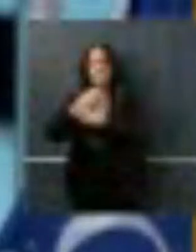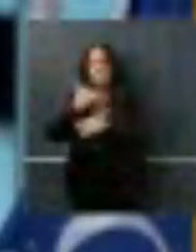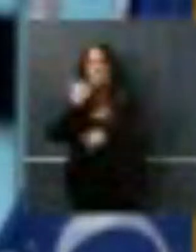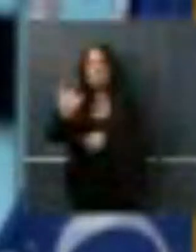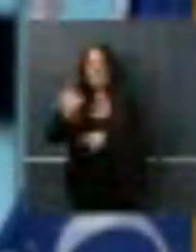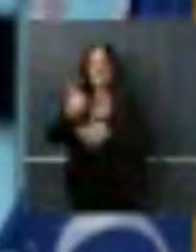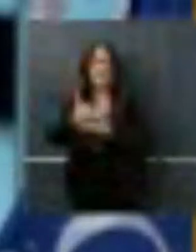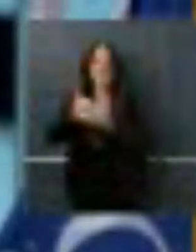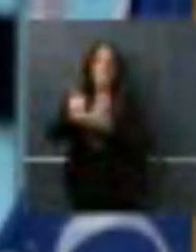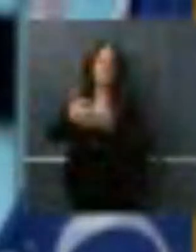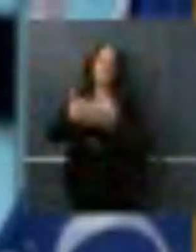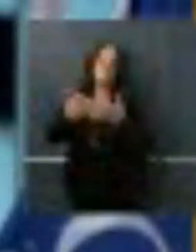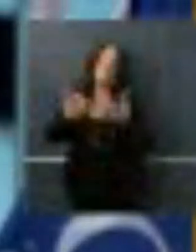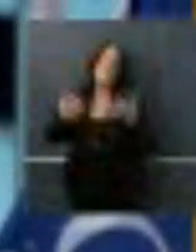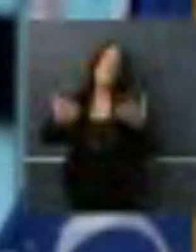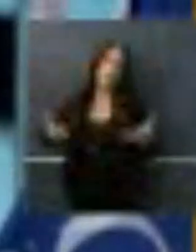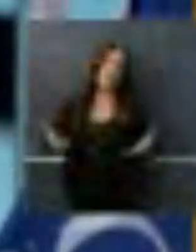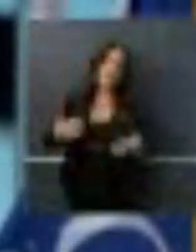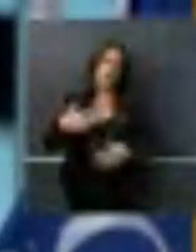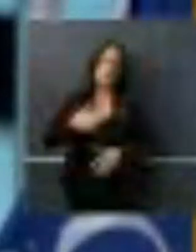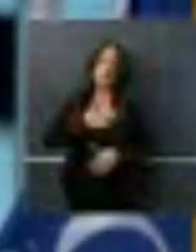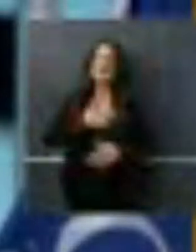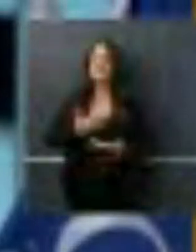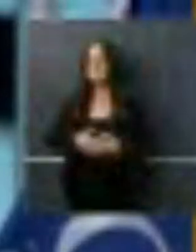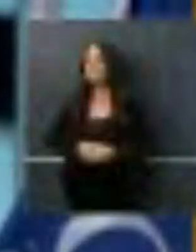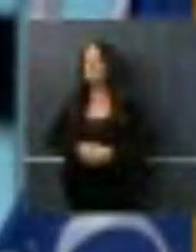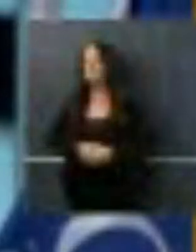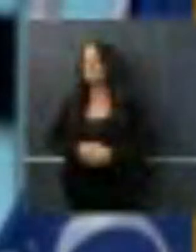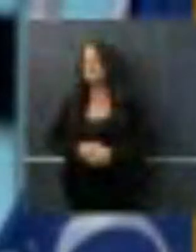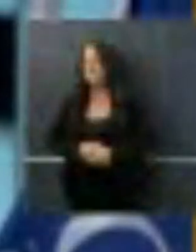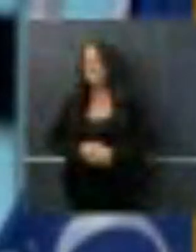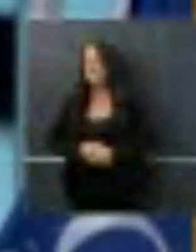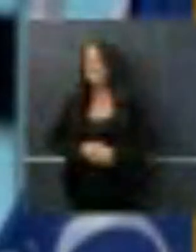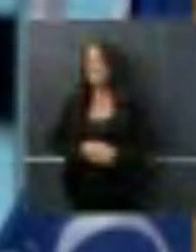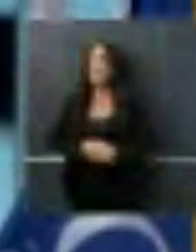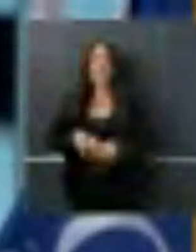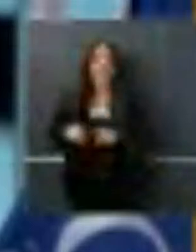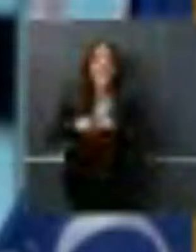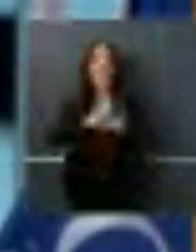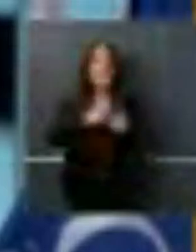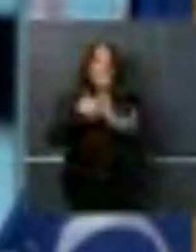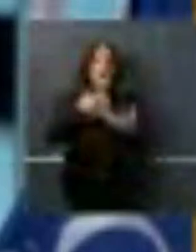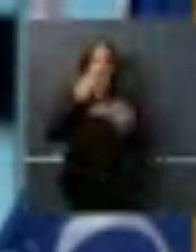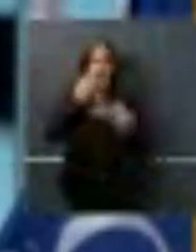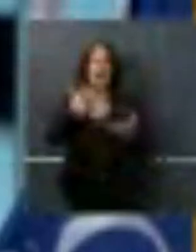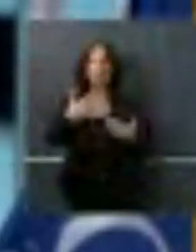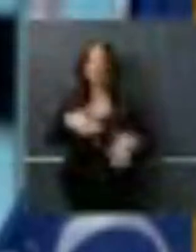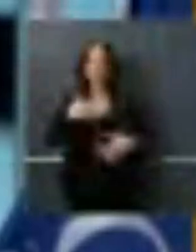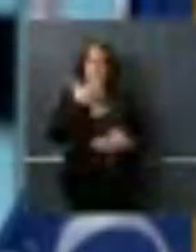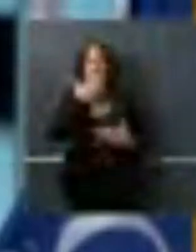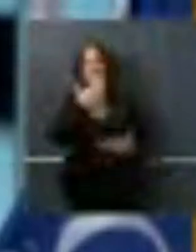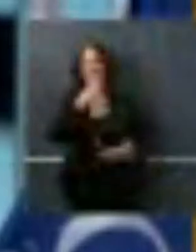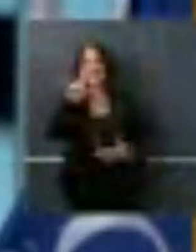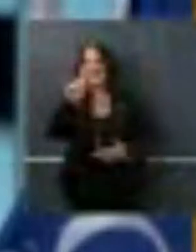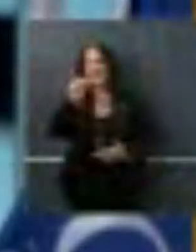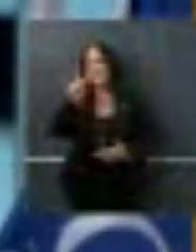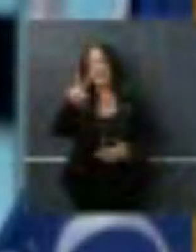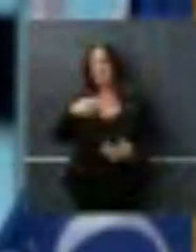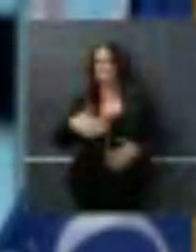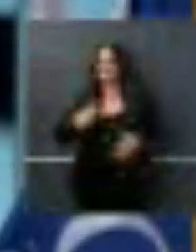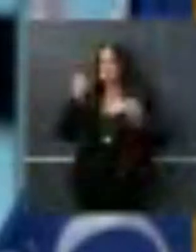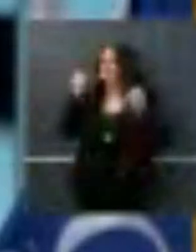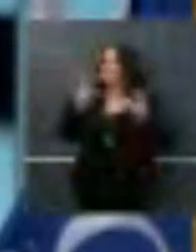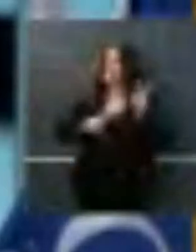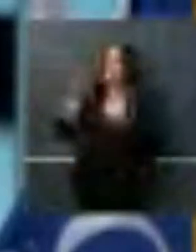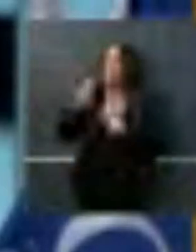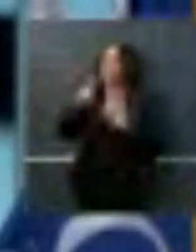to the folks at EDD. A lot of attention on unemployment insurance in this state. But just since March 15th,